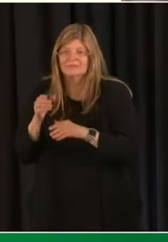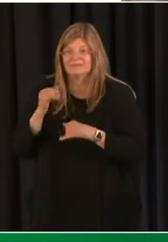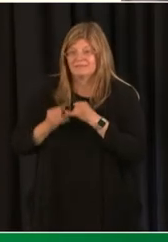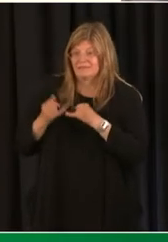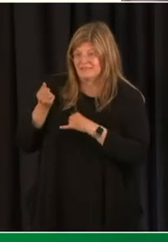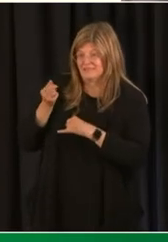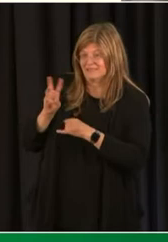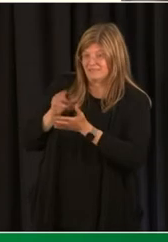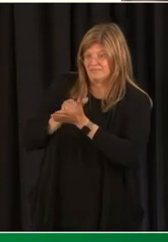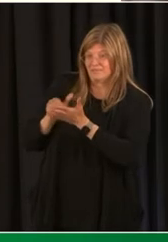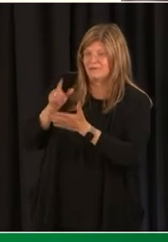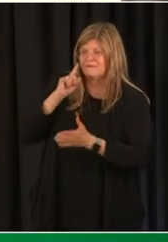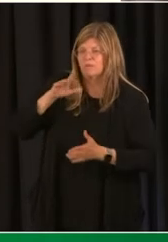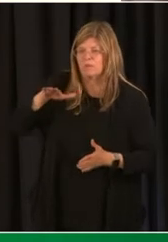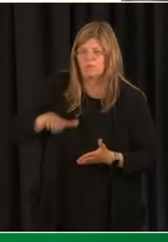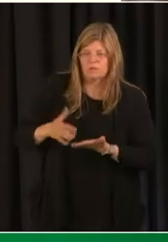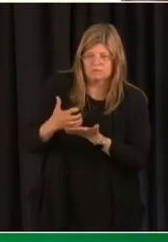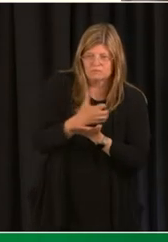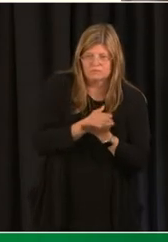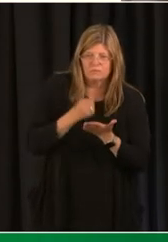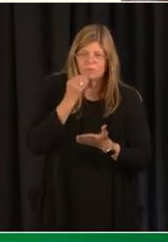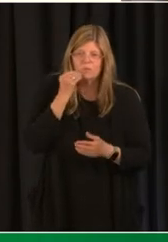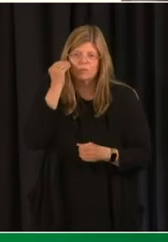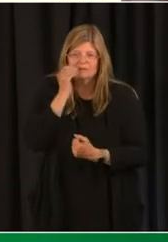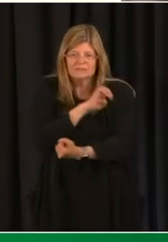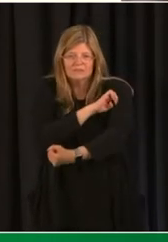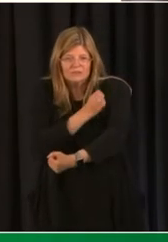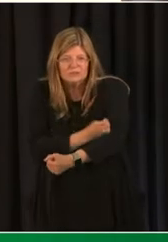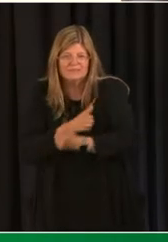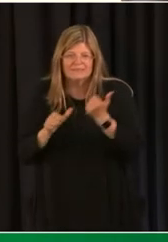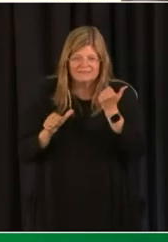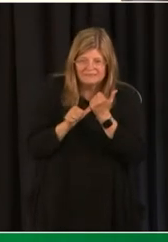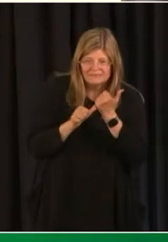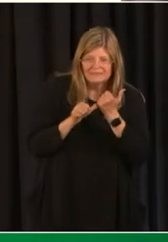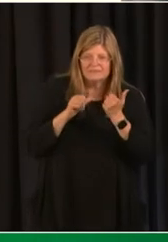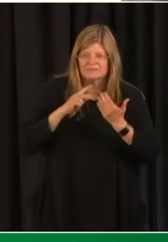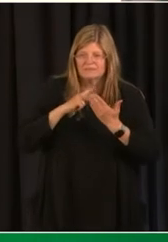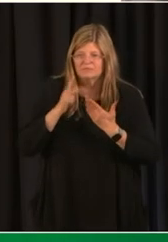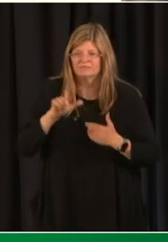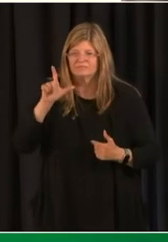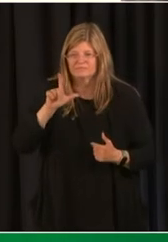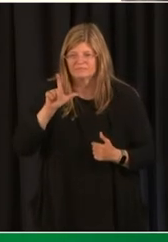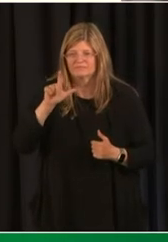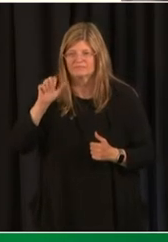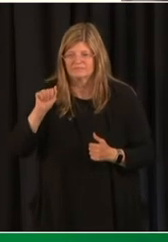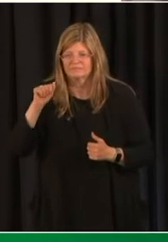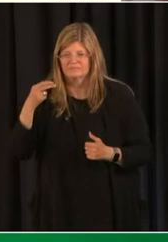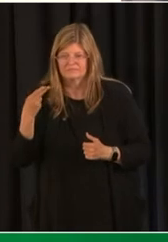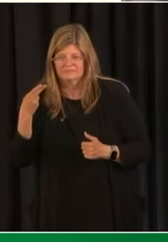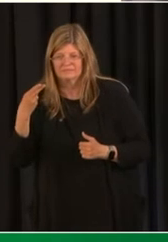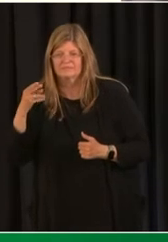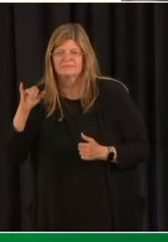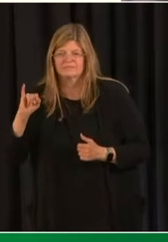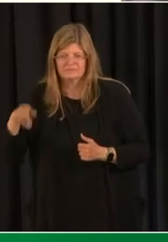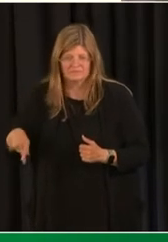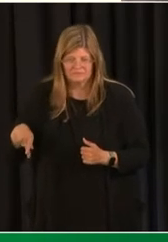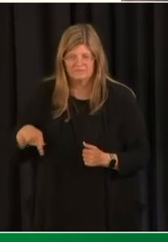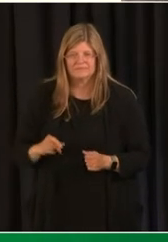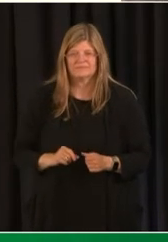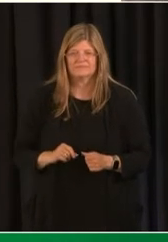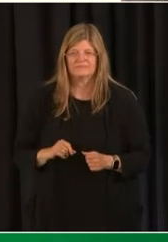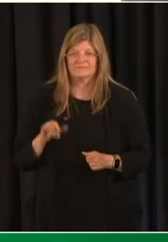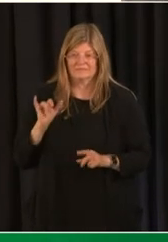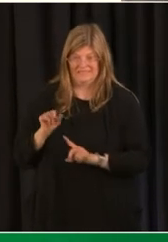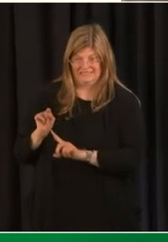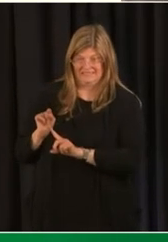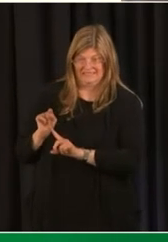$16 million for the Low-Income Home Energy Assistance Program known as LIHEAP with the Department of Energy and Environment. And again,